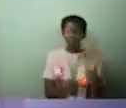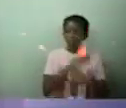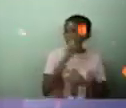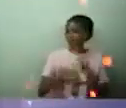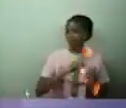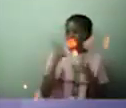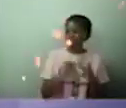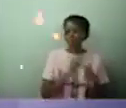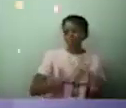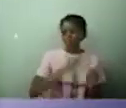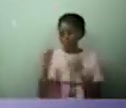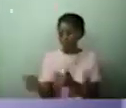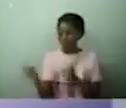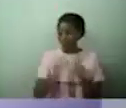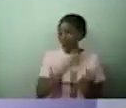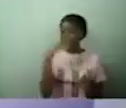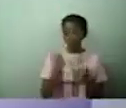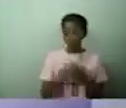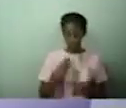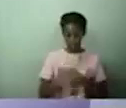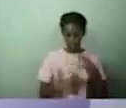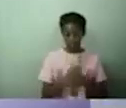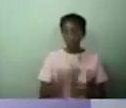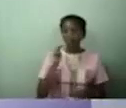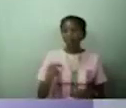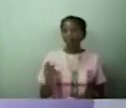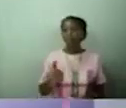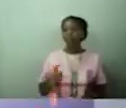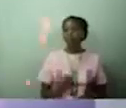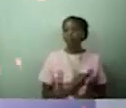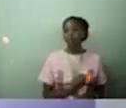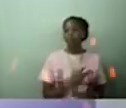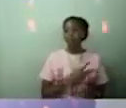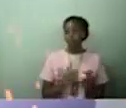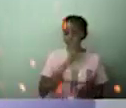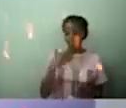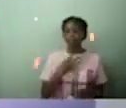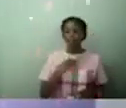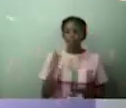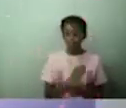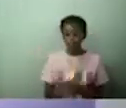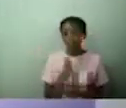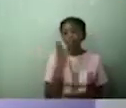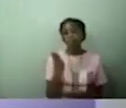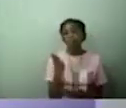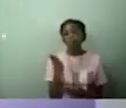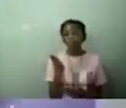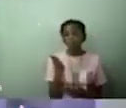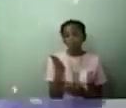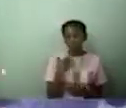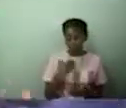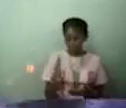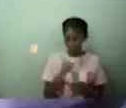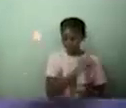go, our world needs us. And so I like this song so much. My world needs